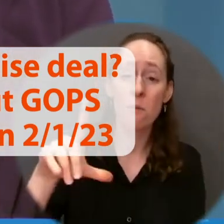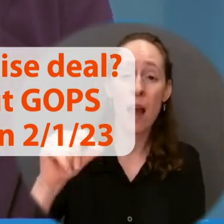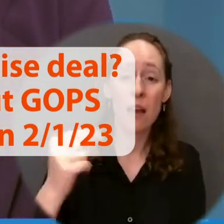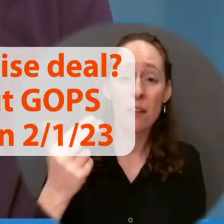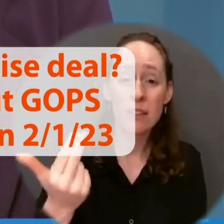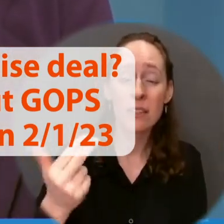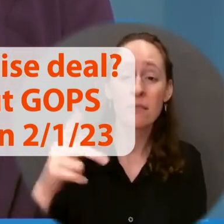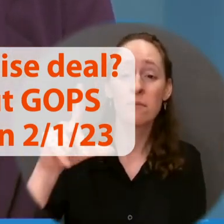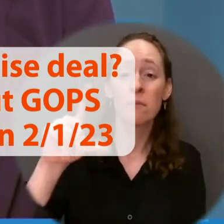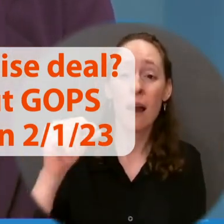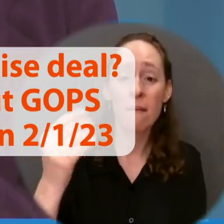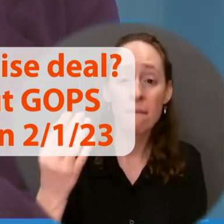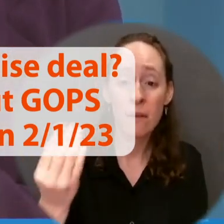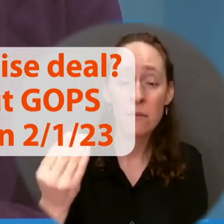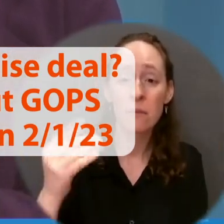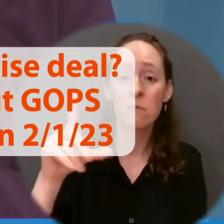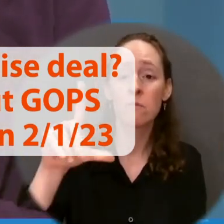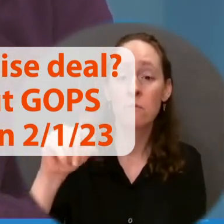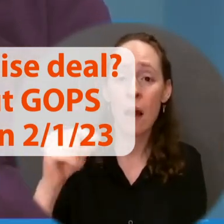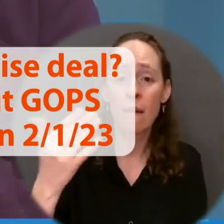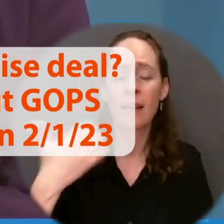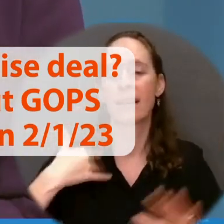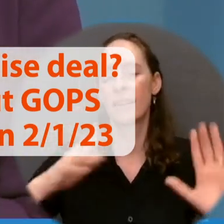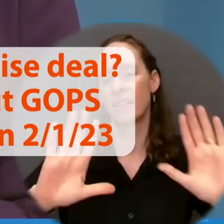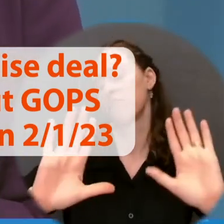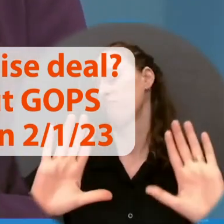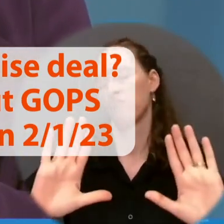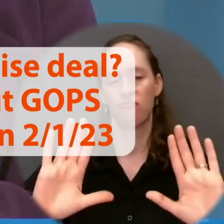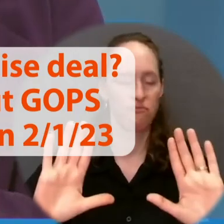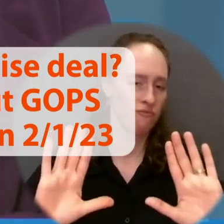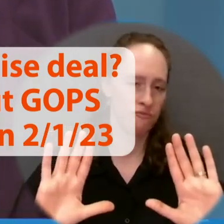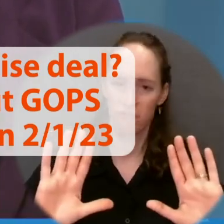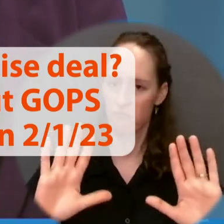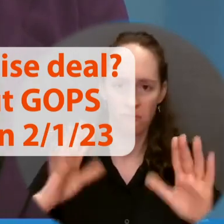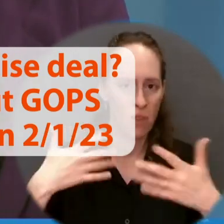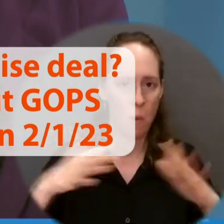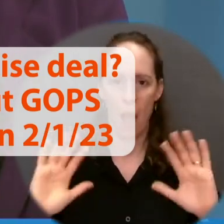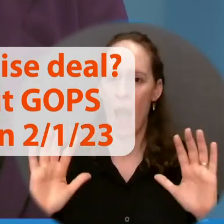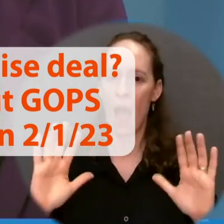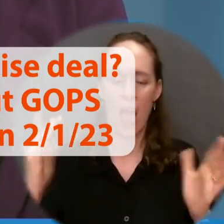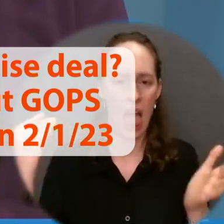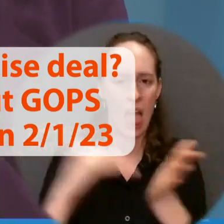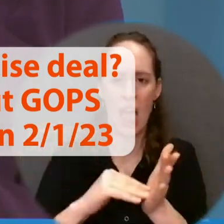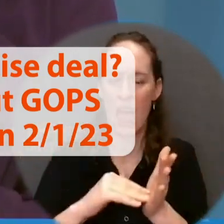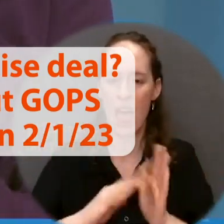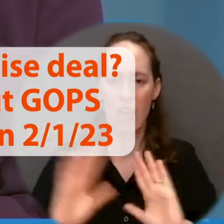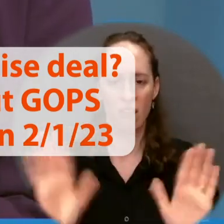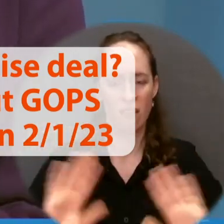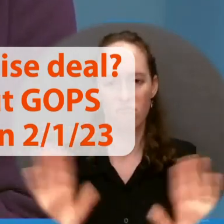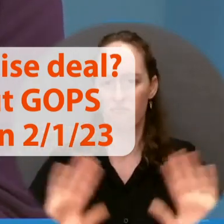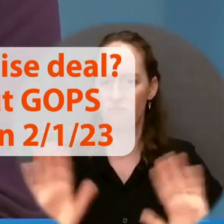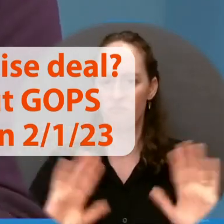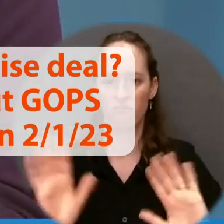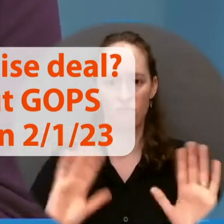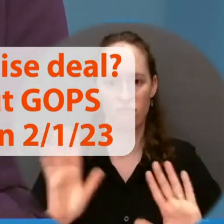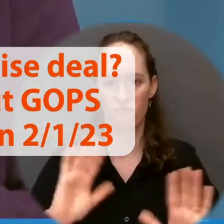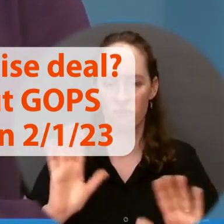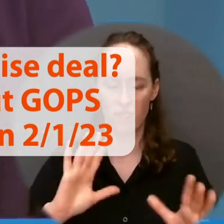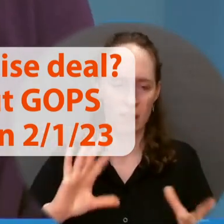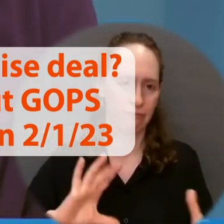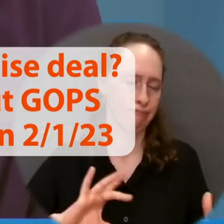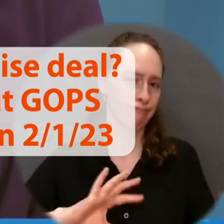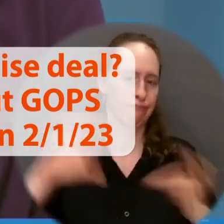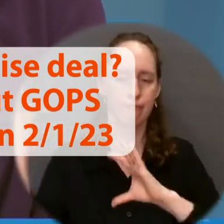and 2015, they moved forward in a way to avoid unnecessary danger. They didn't do that in those